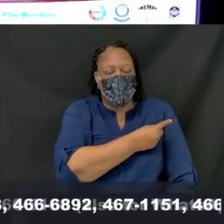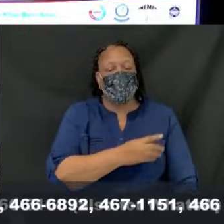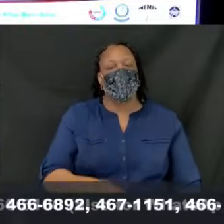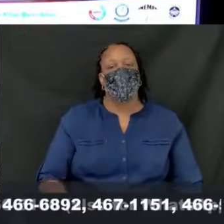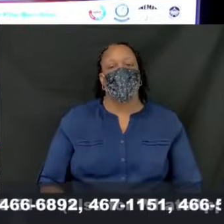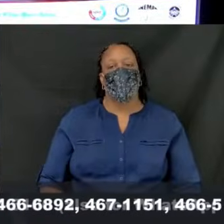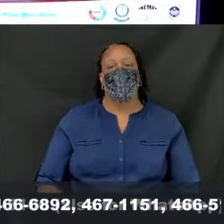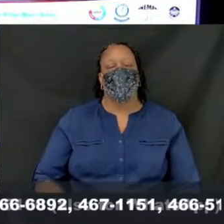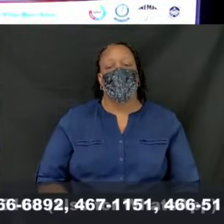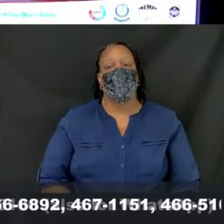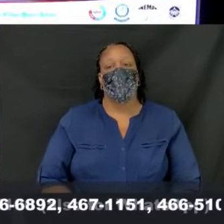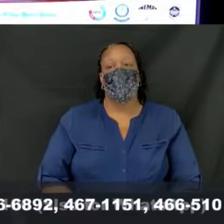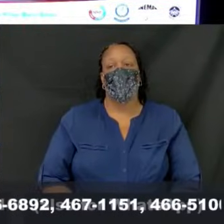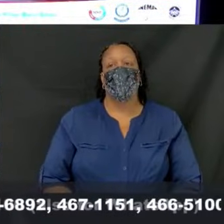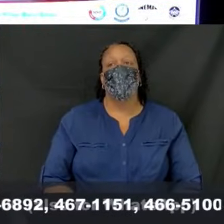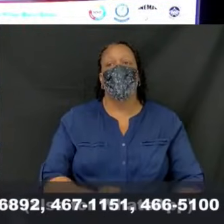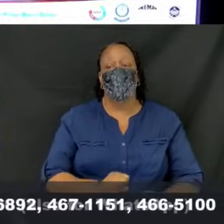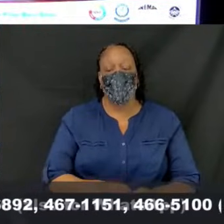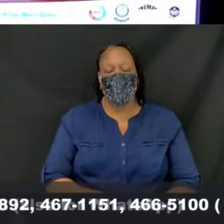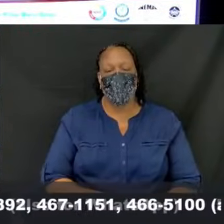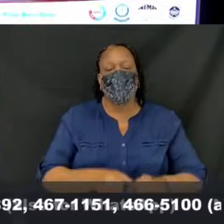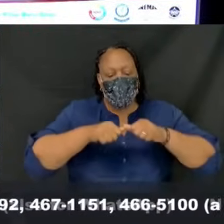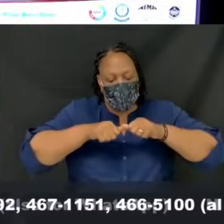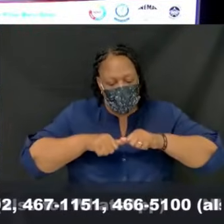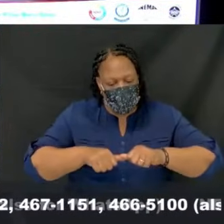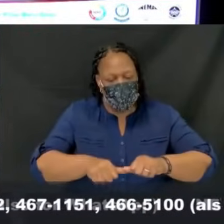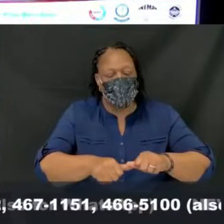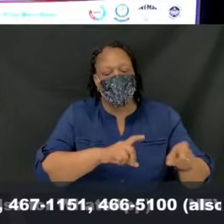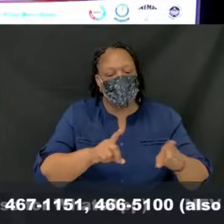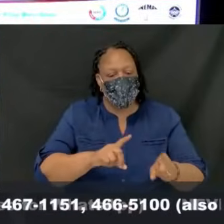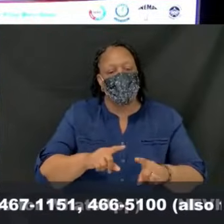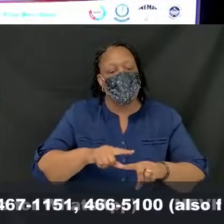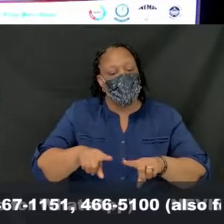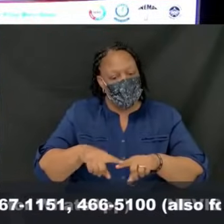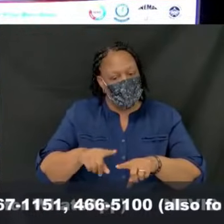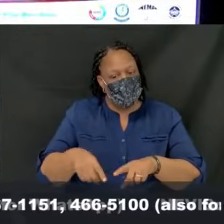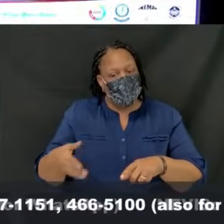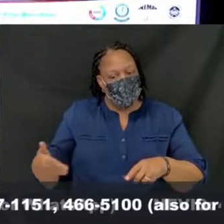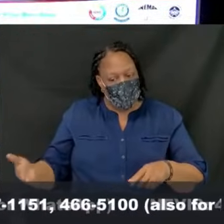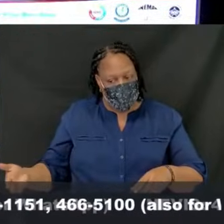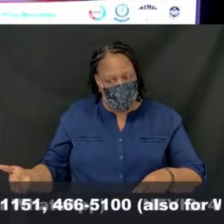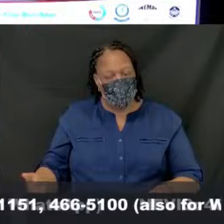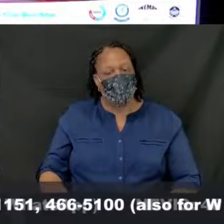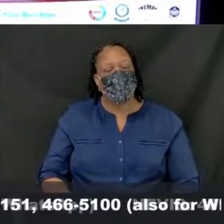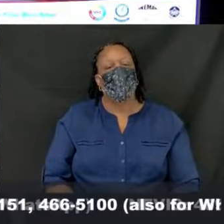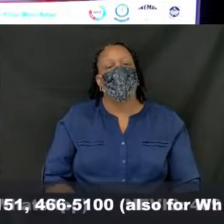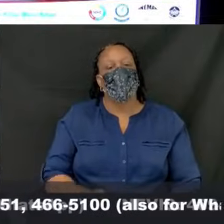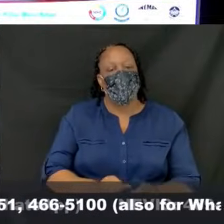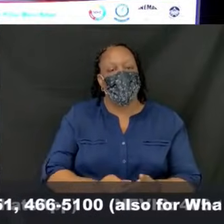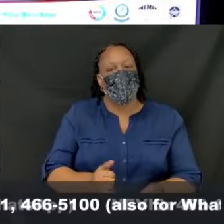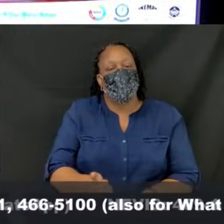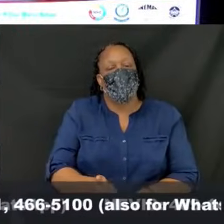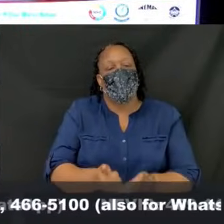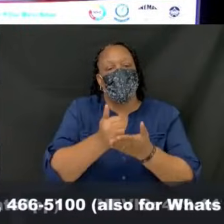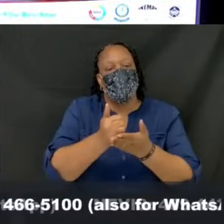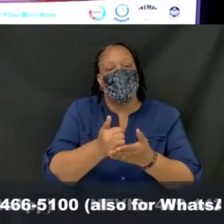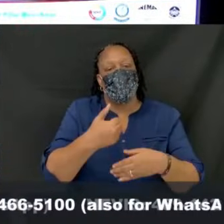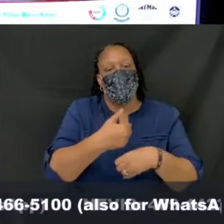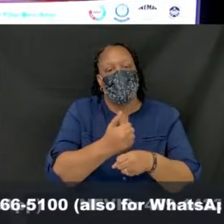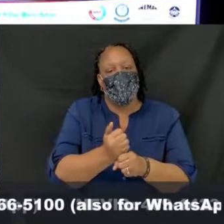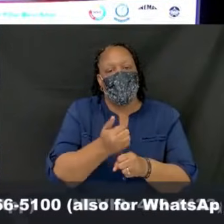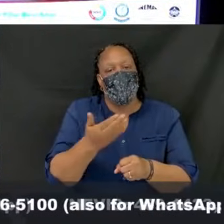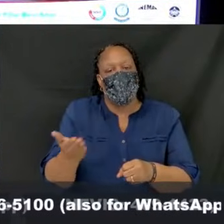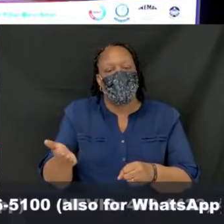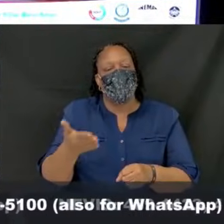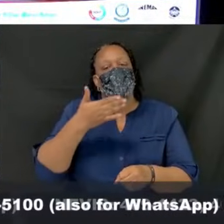going to continue to do a number of activities to make sure that we restore the country within a,